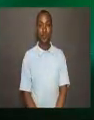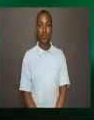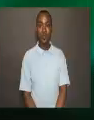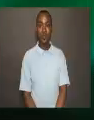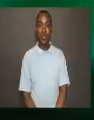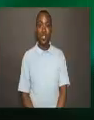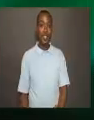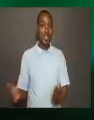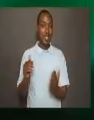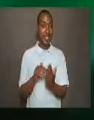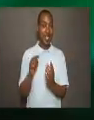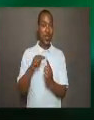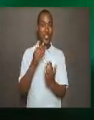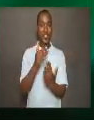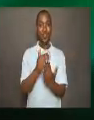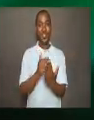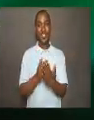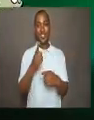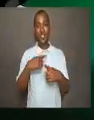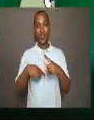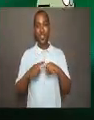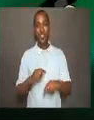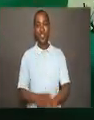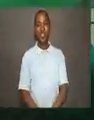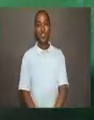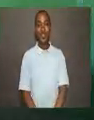Let's get back to our lesson.